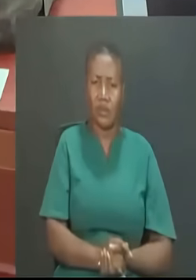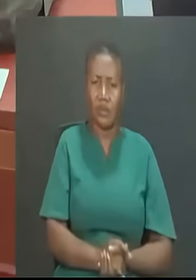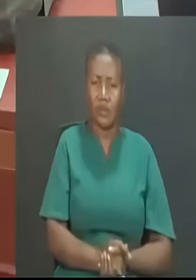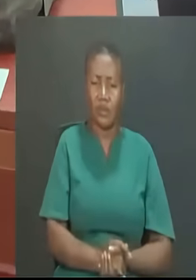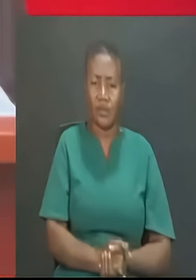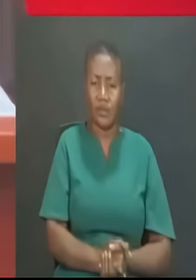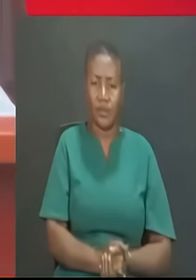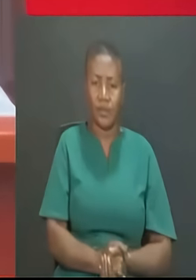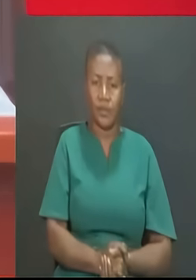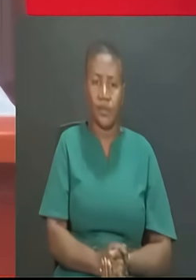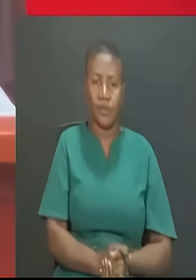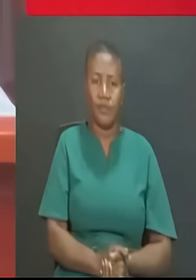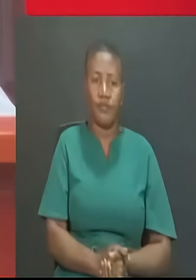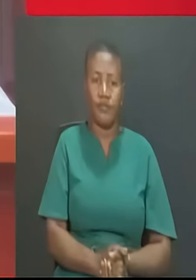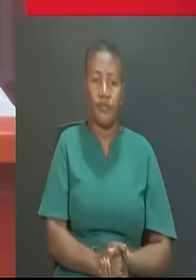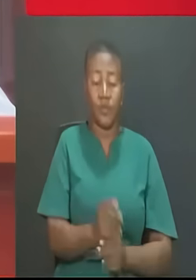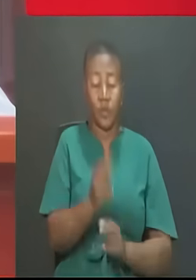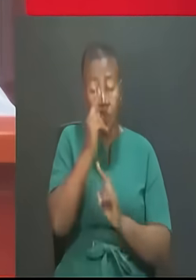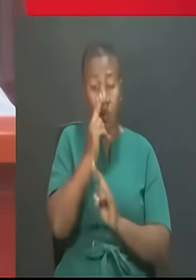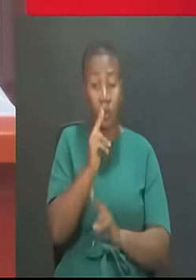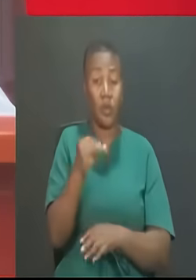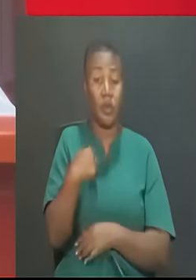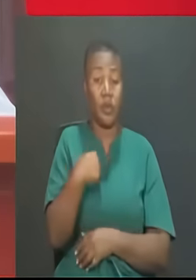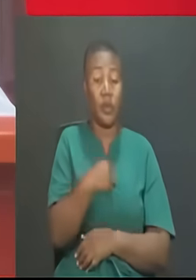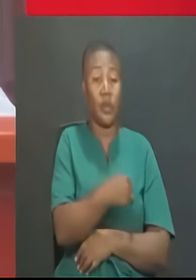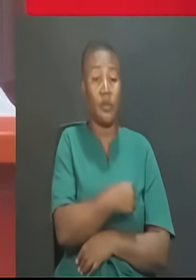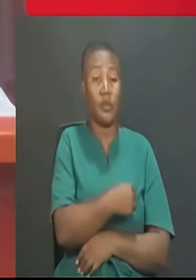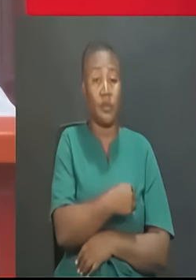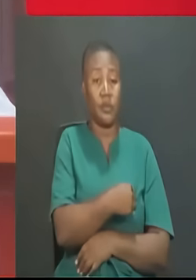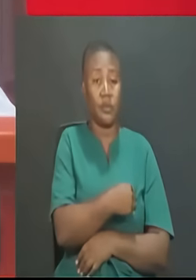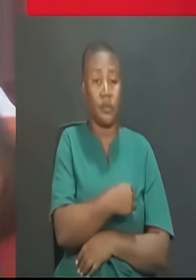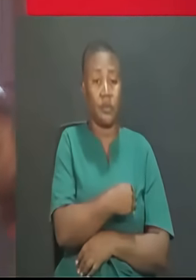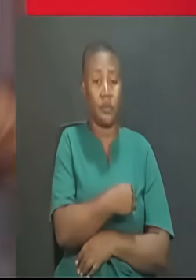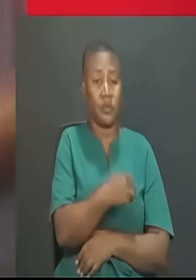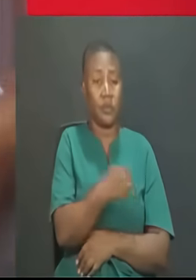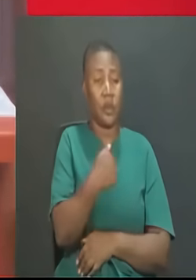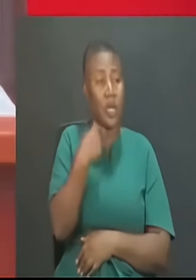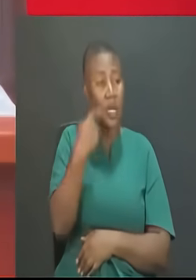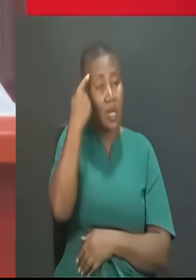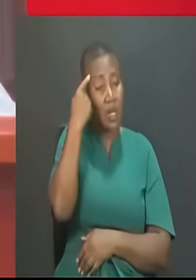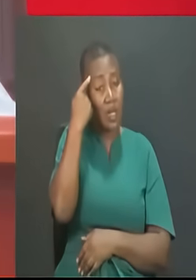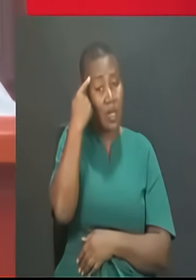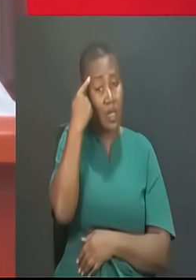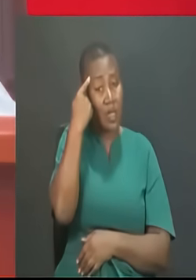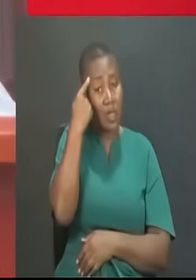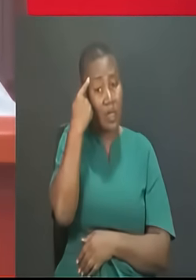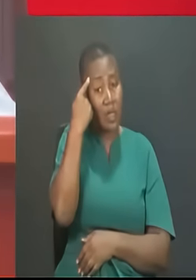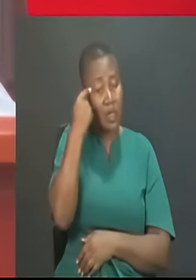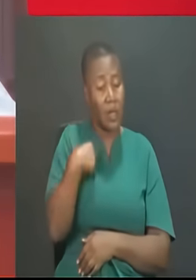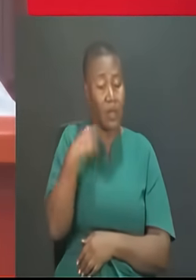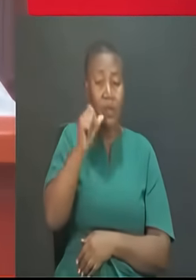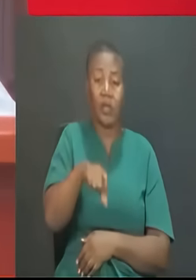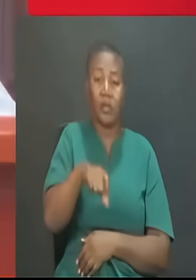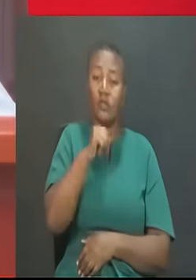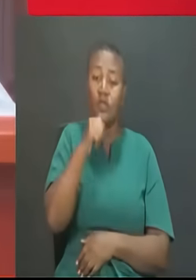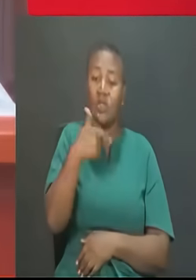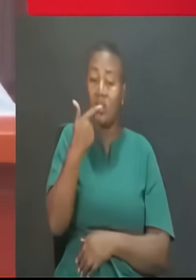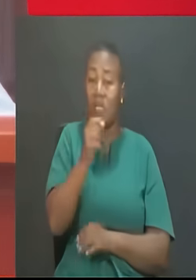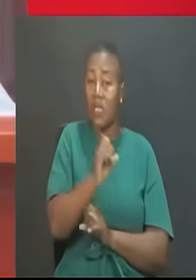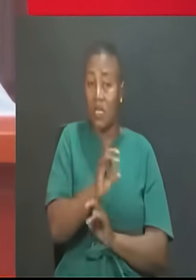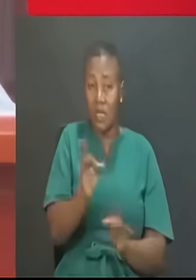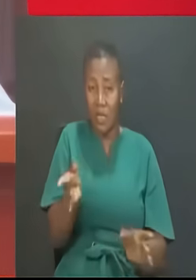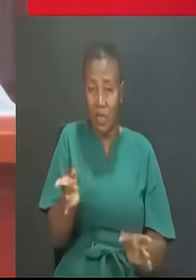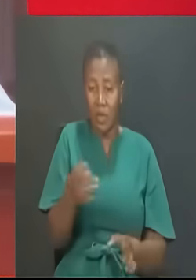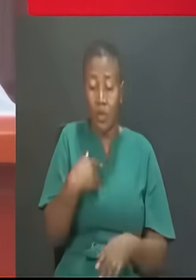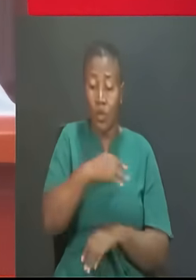Honourable members, I think I need not give any guidance in this matter. We are all clear